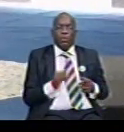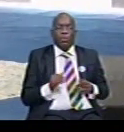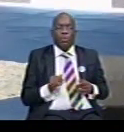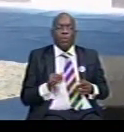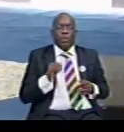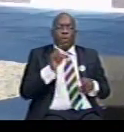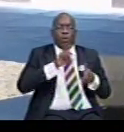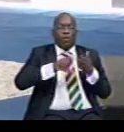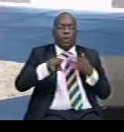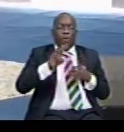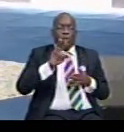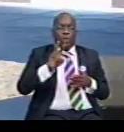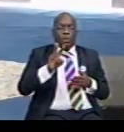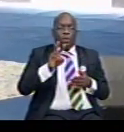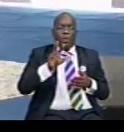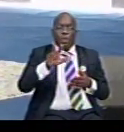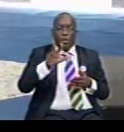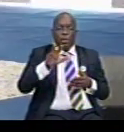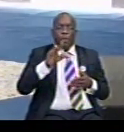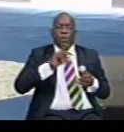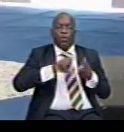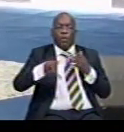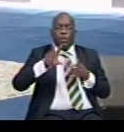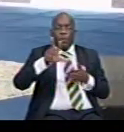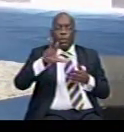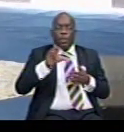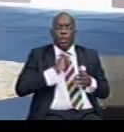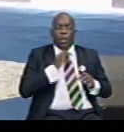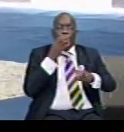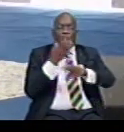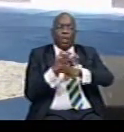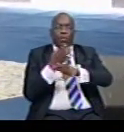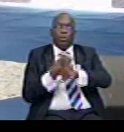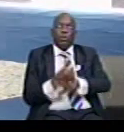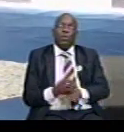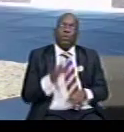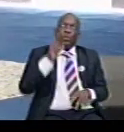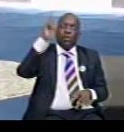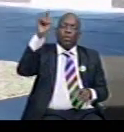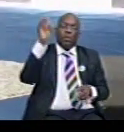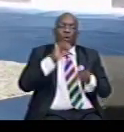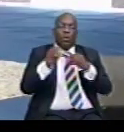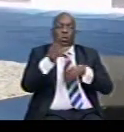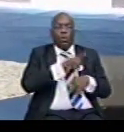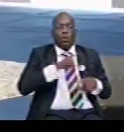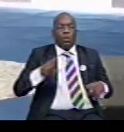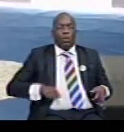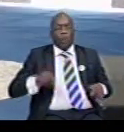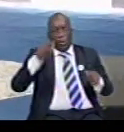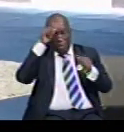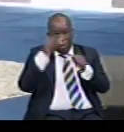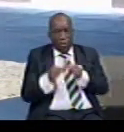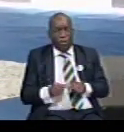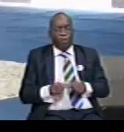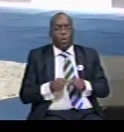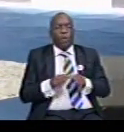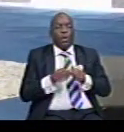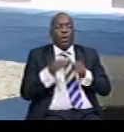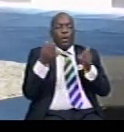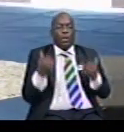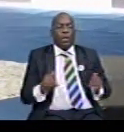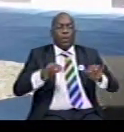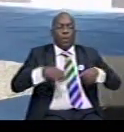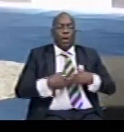3 tells us, I beseech thee, O Lord, remember now how I